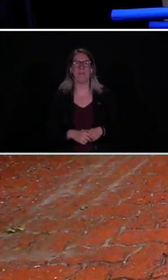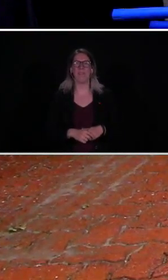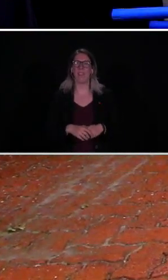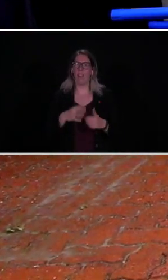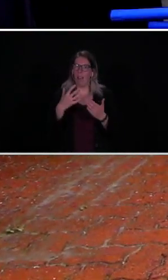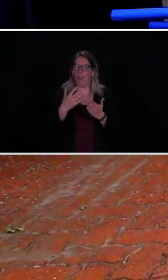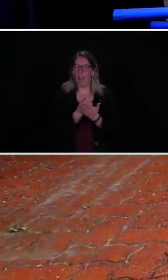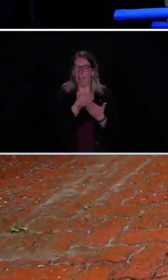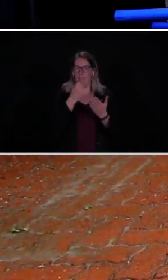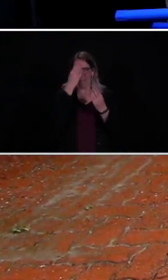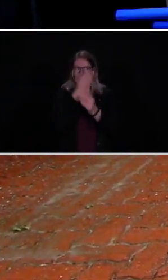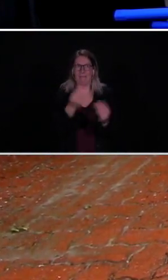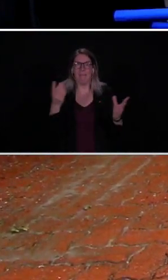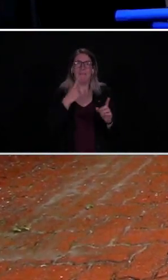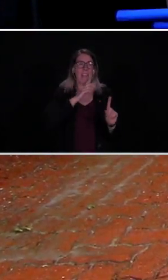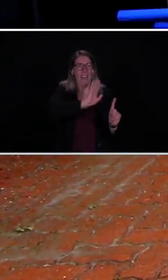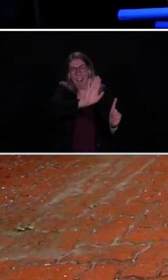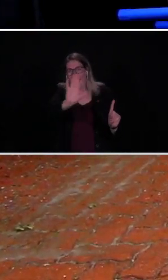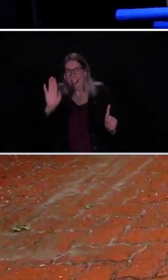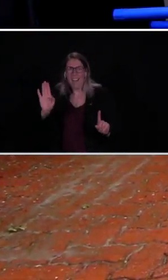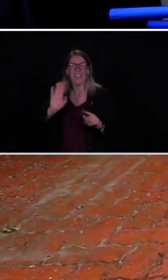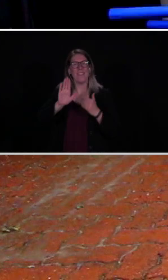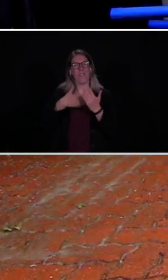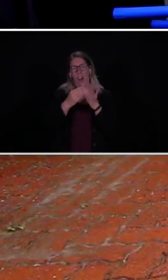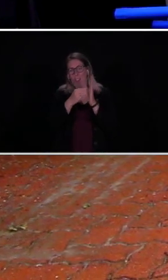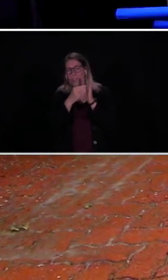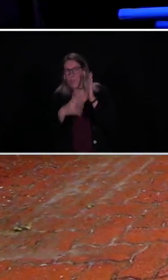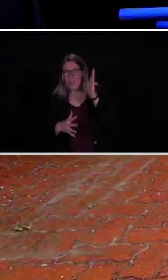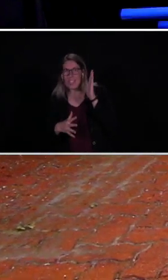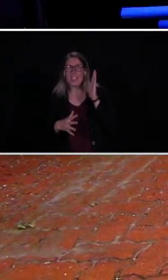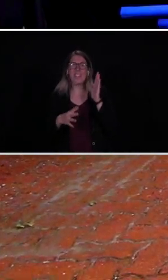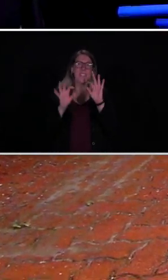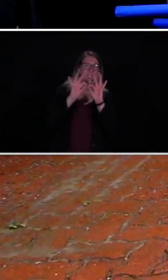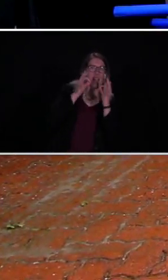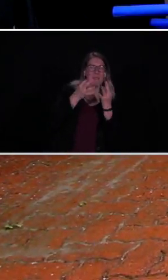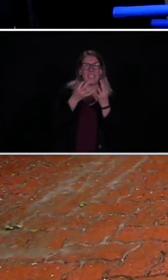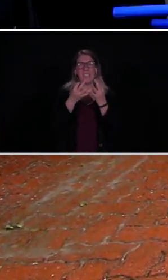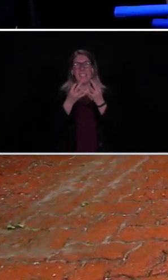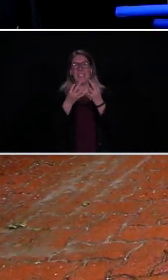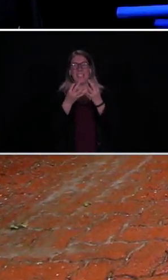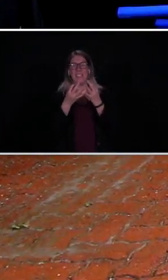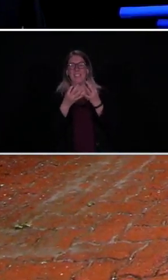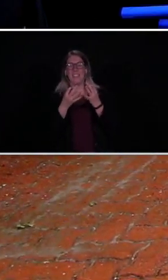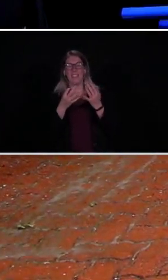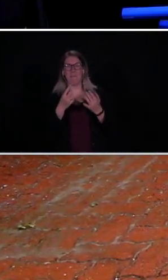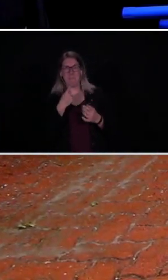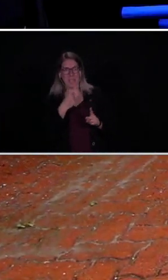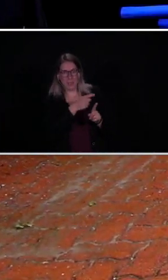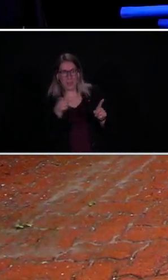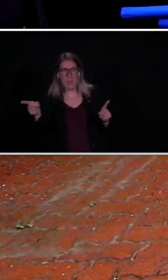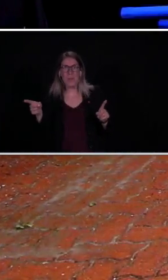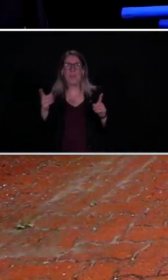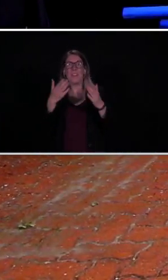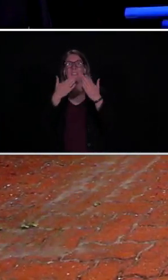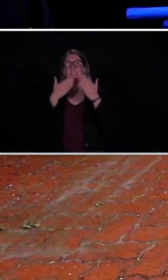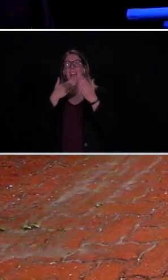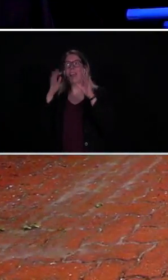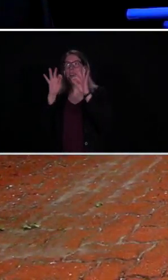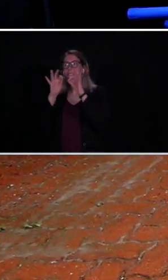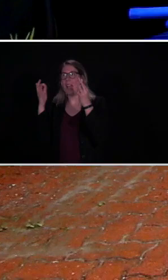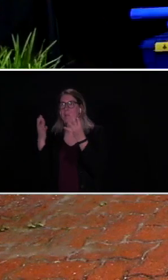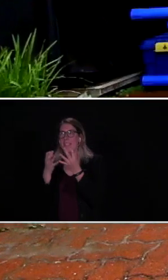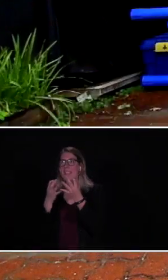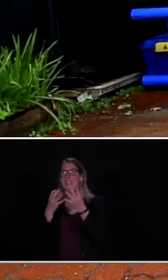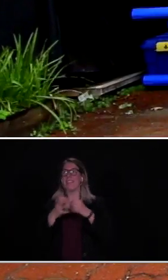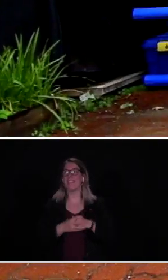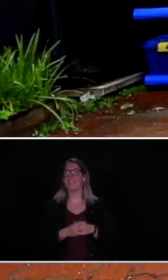wanted to give a shout out and say hello to all our students and all our families and thank our families and communities that have